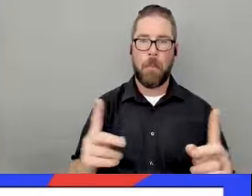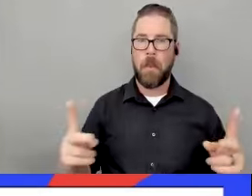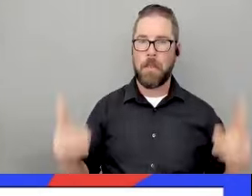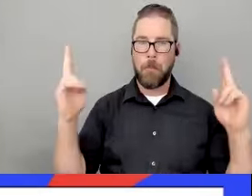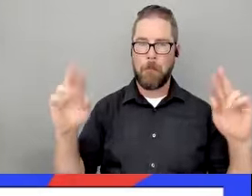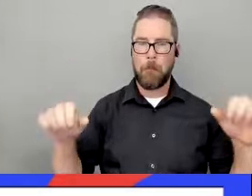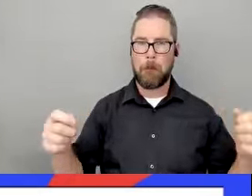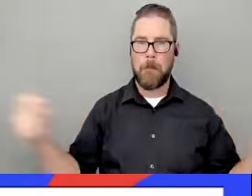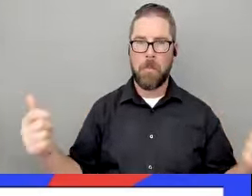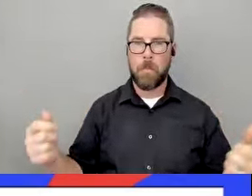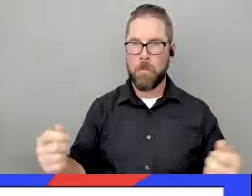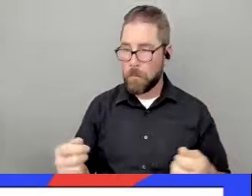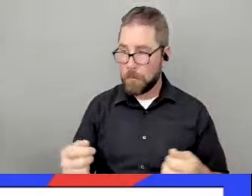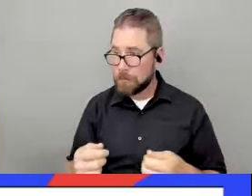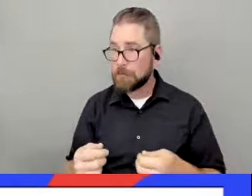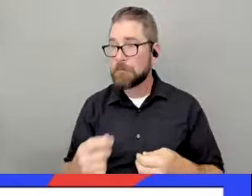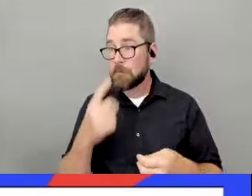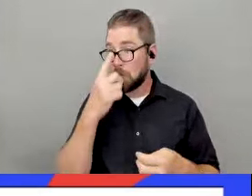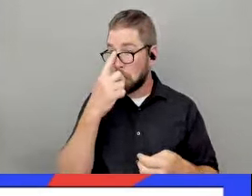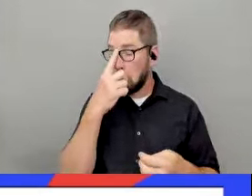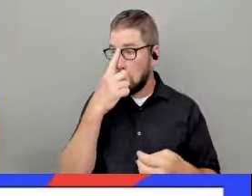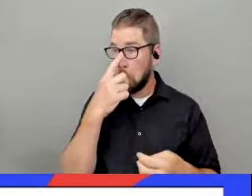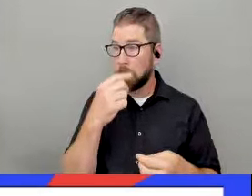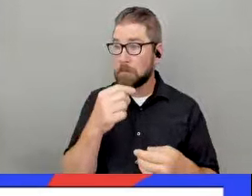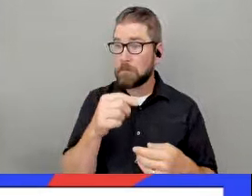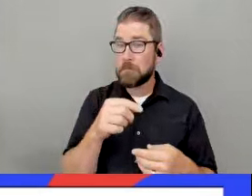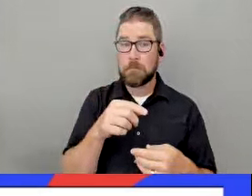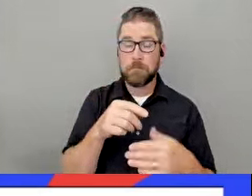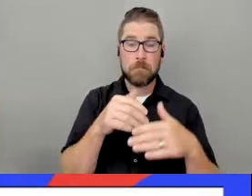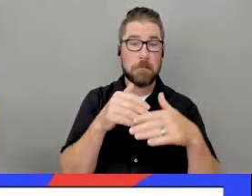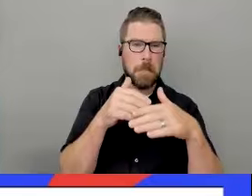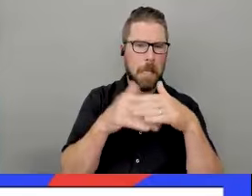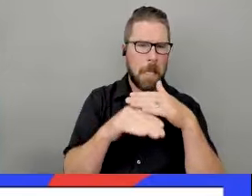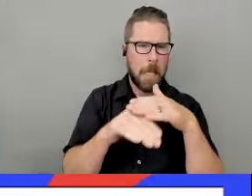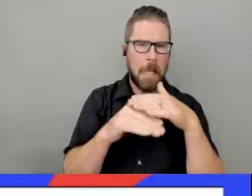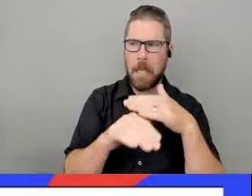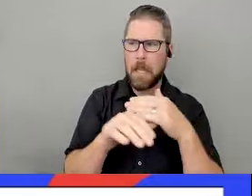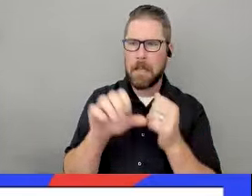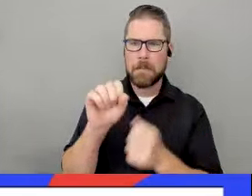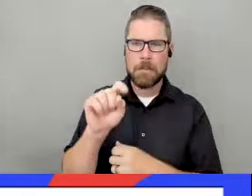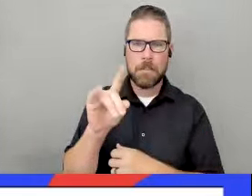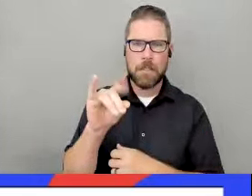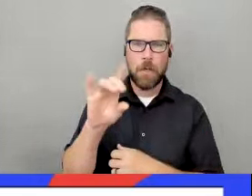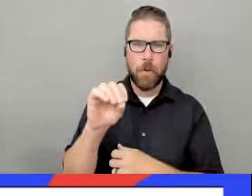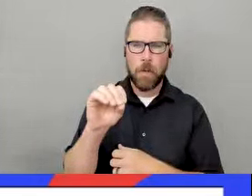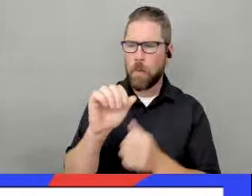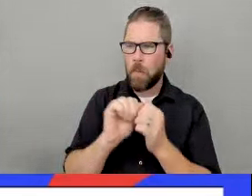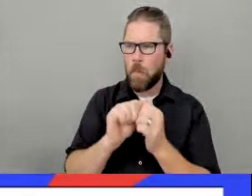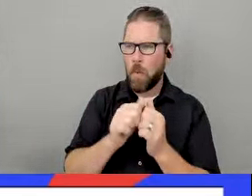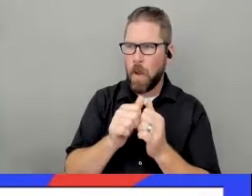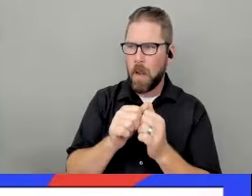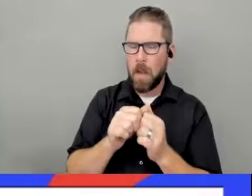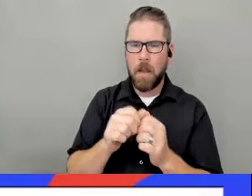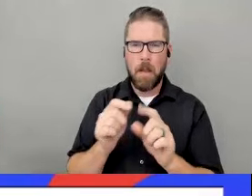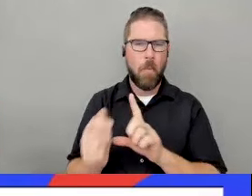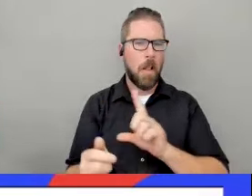To access Studio, you can get it right here in the toolbar canvas on the far left side. And those videos